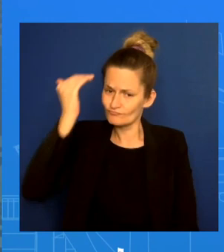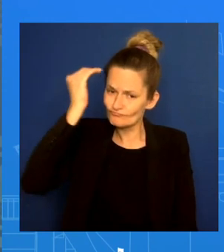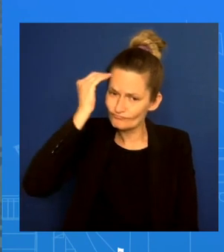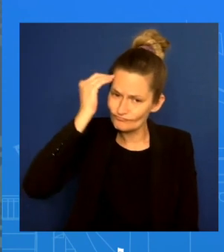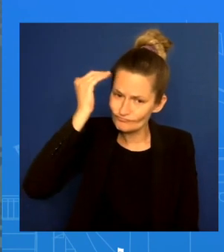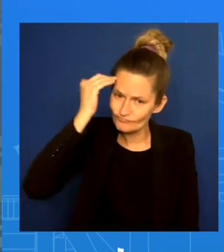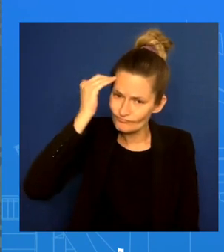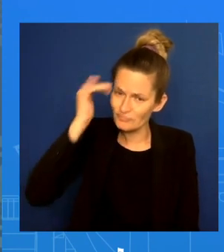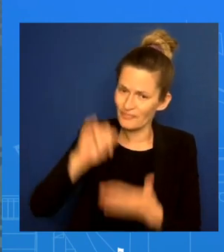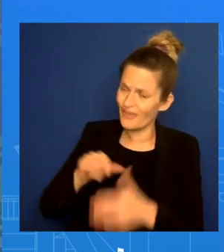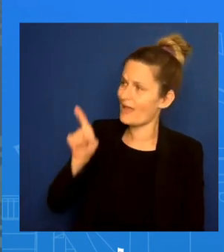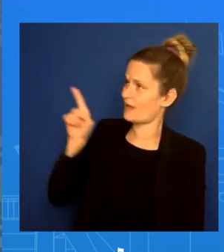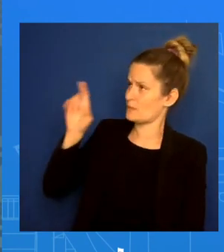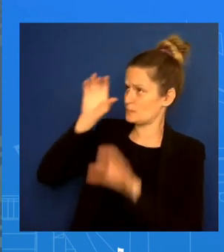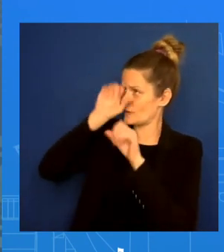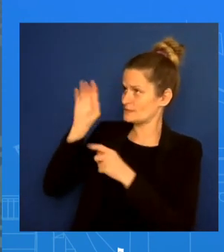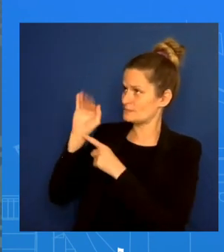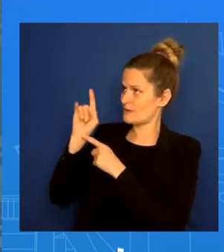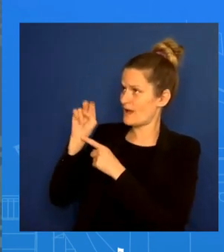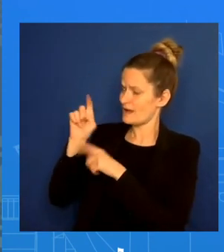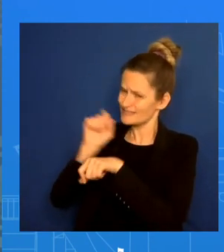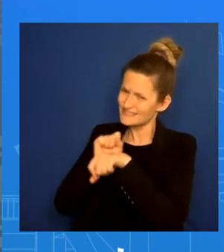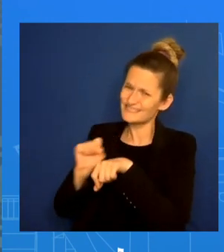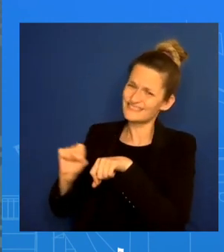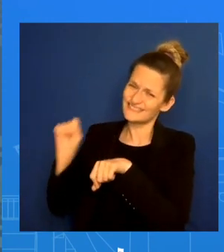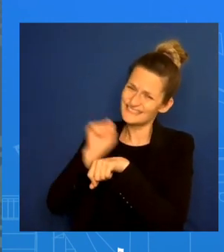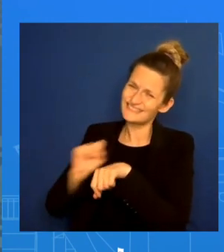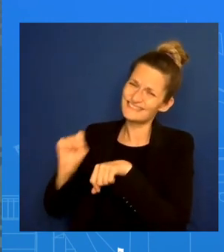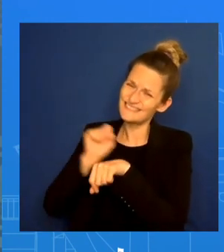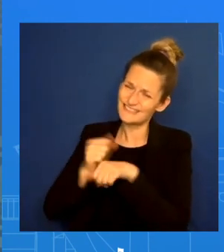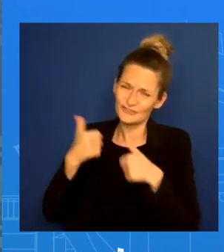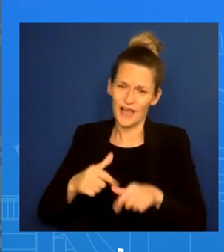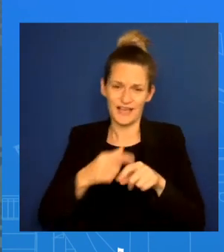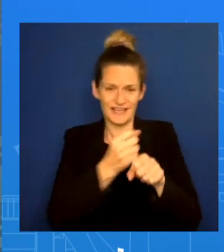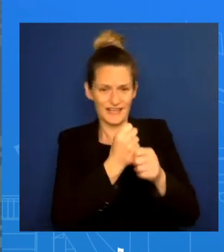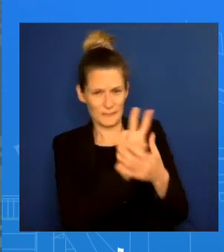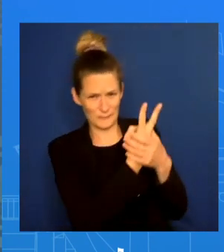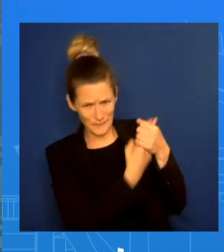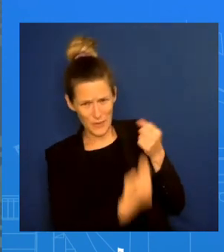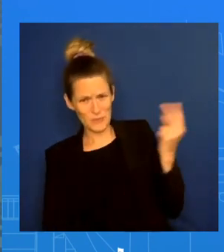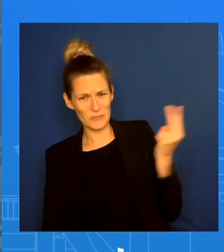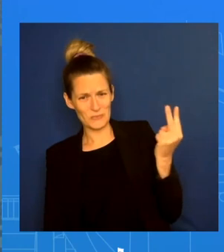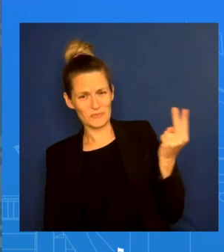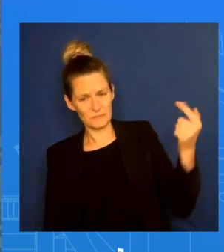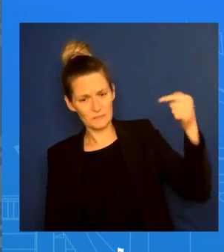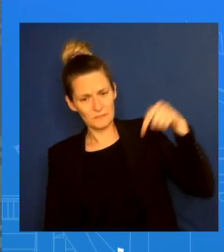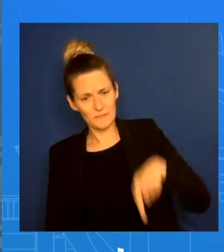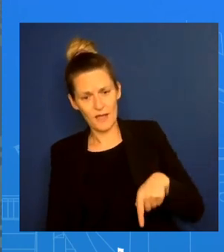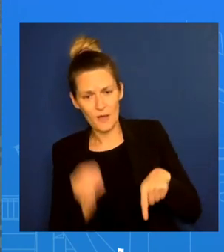for their families to know how hard we're working on this.